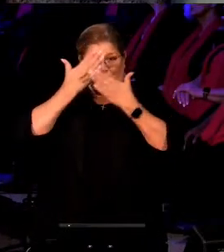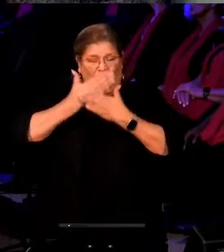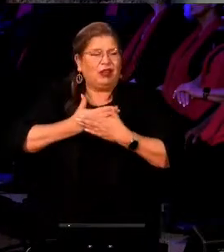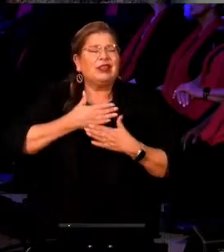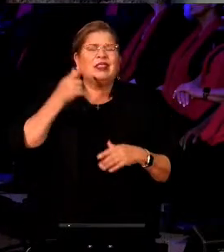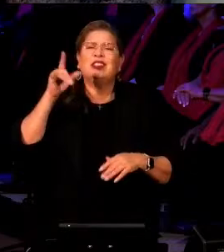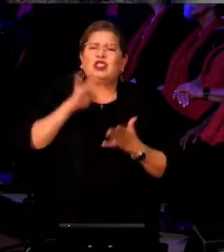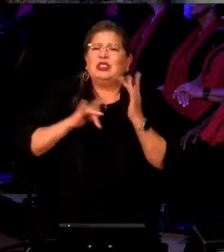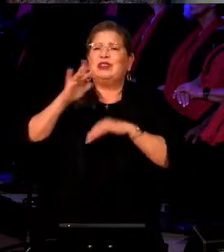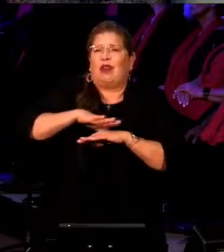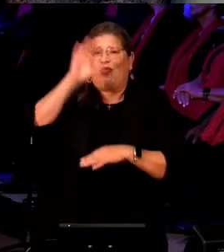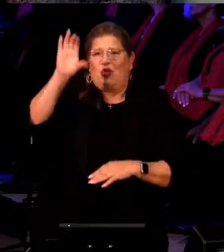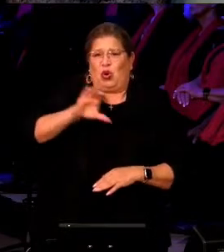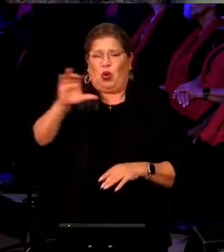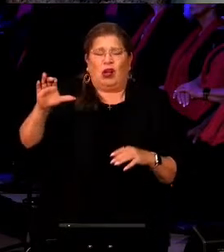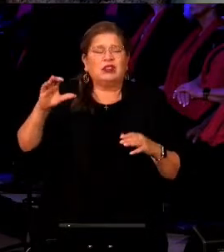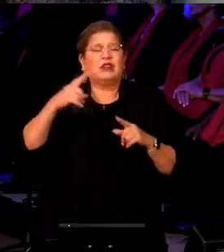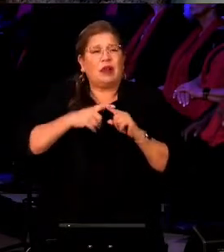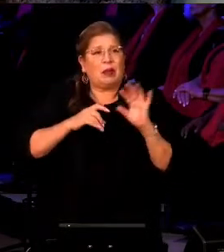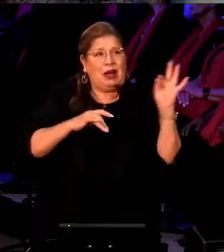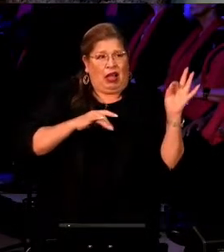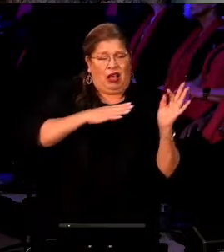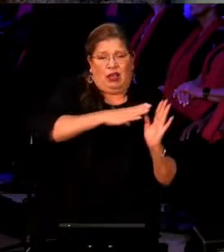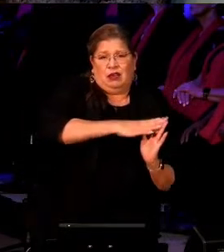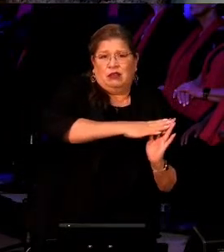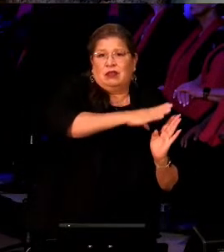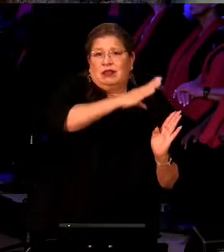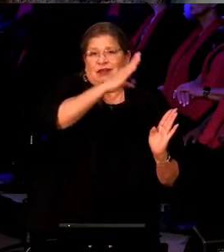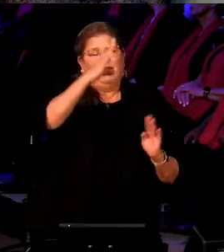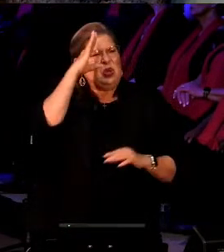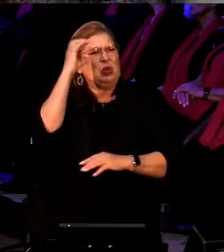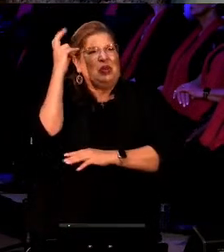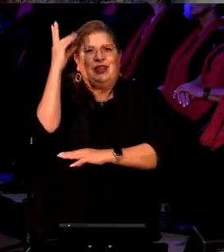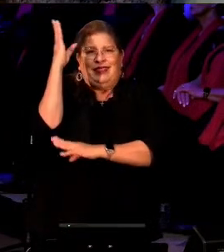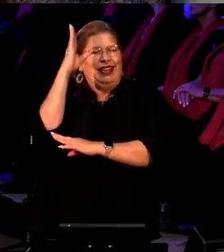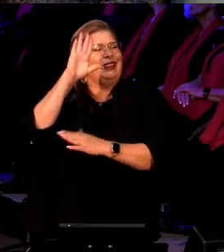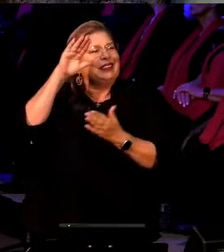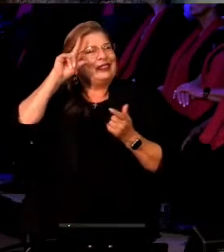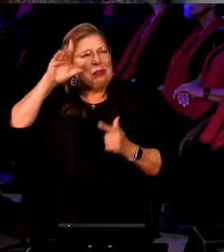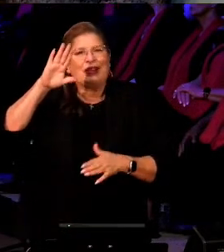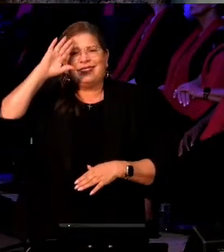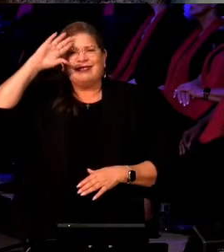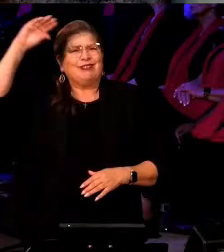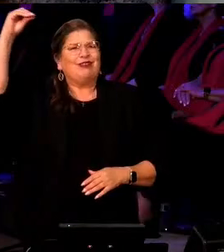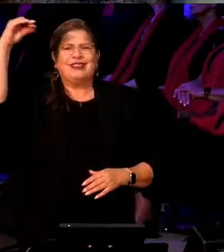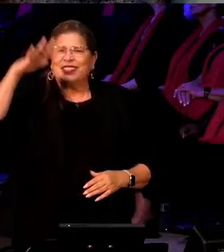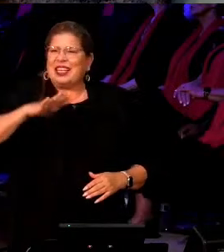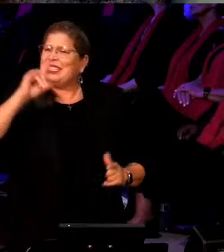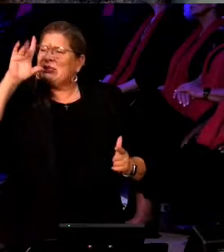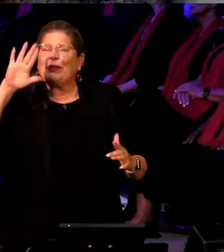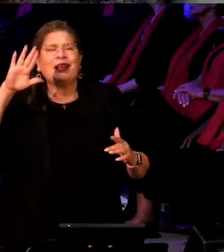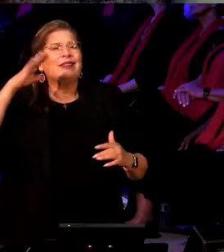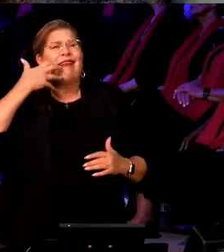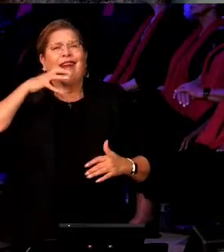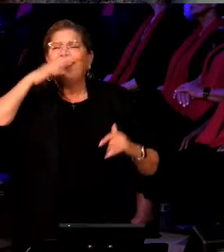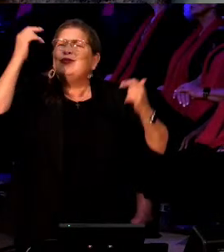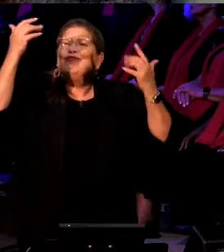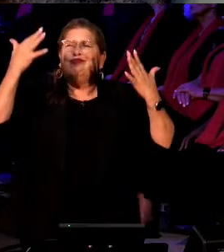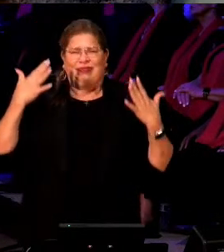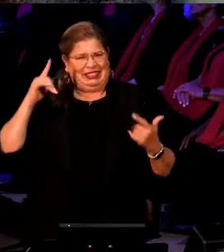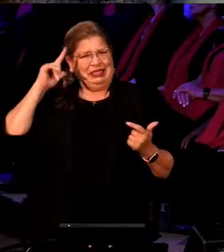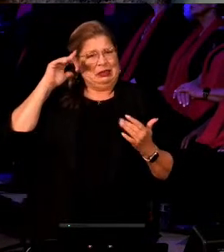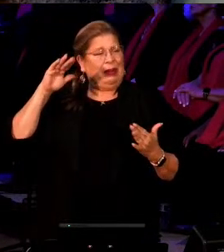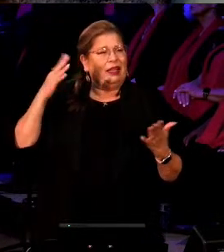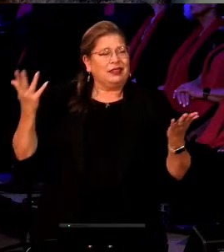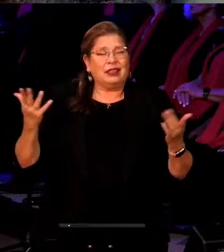9 a.m. And all of a sudden, when you're looking for midday sun and you're expecting to feel midday heat, what